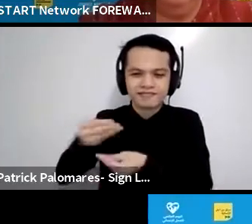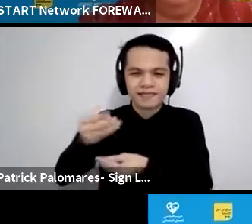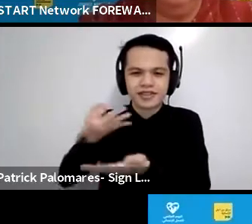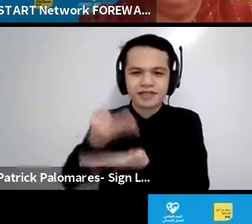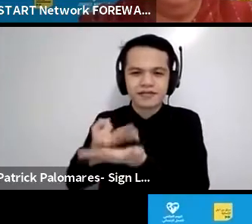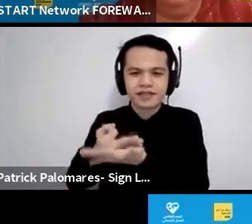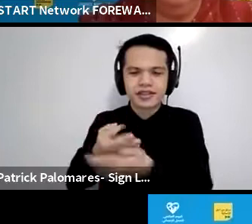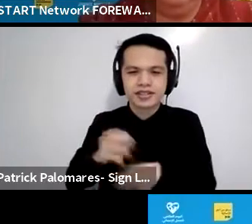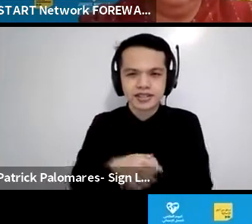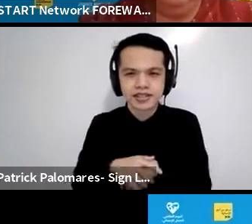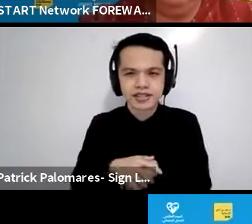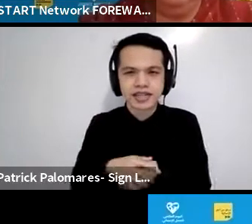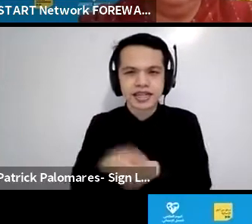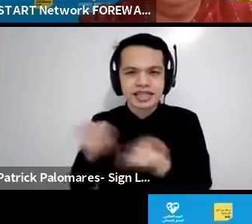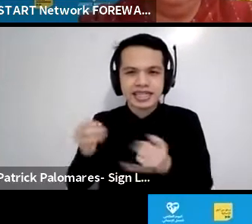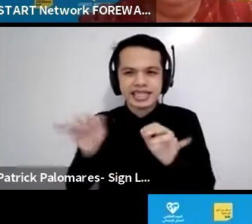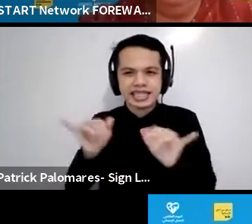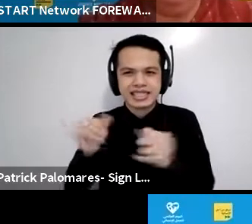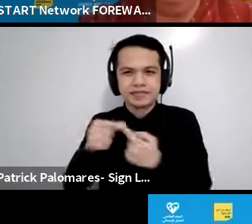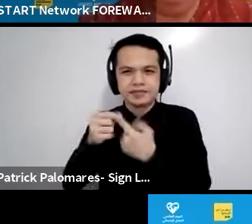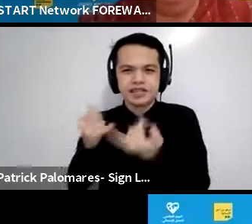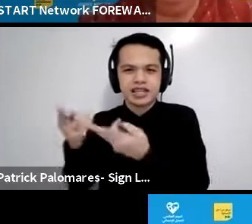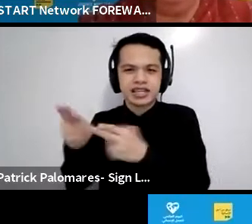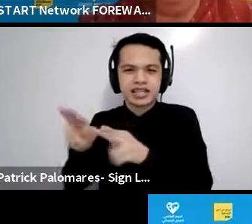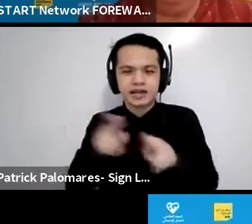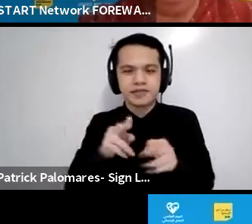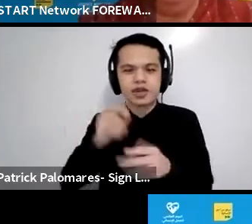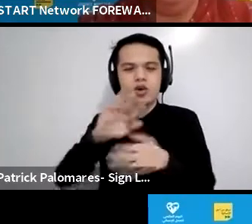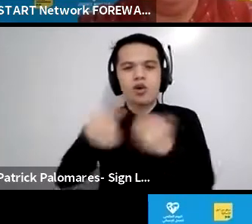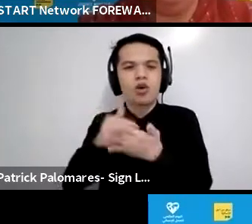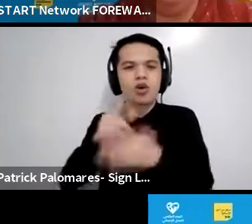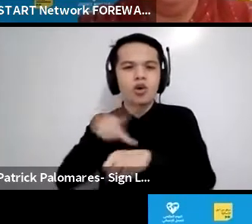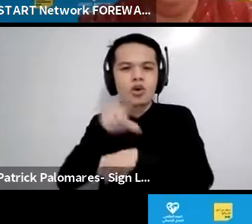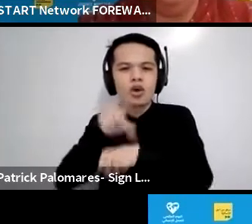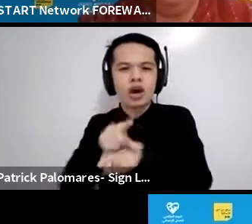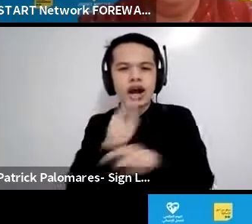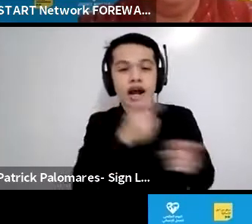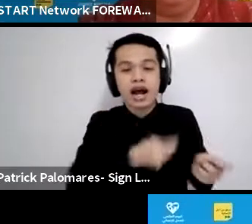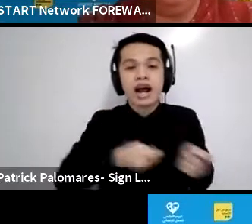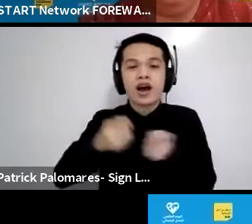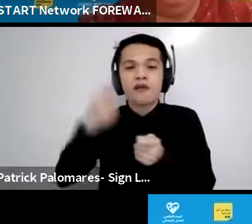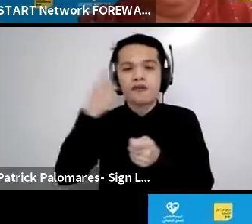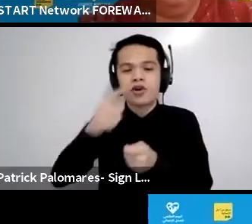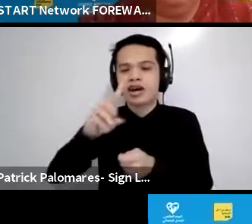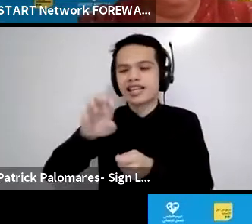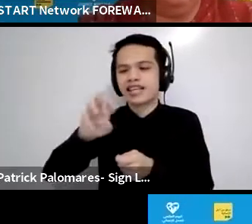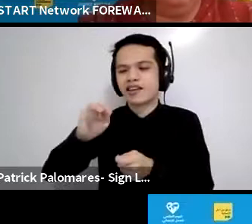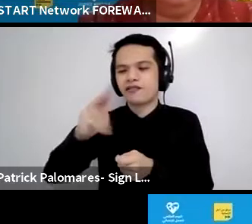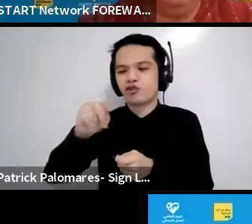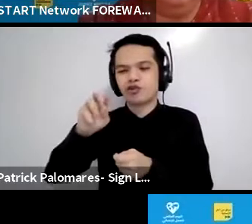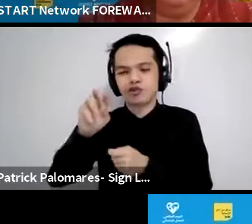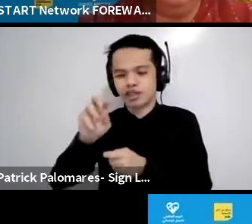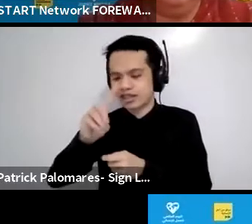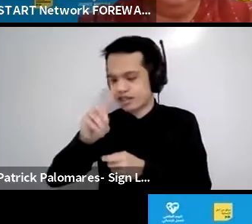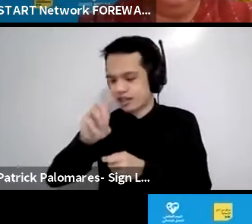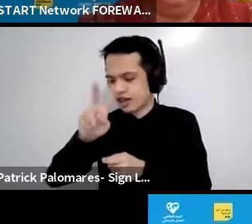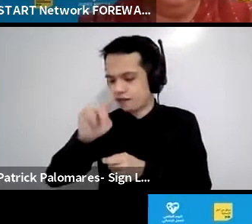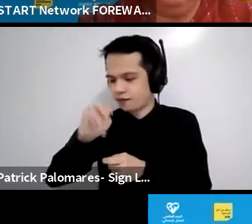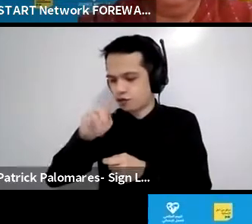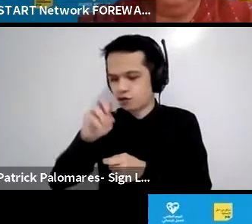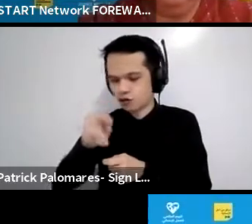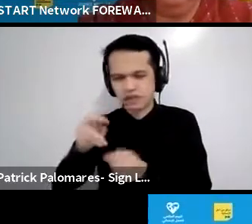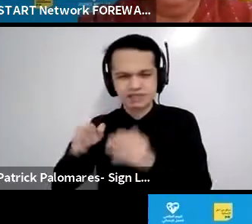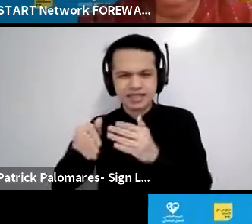devolution happening. Currently, all the local governments are in transition for the devolution. It's going to be set for next